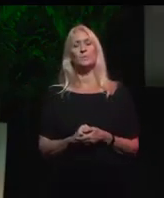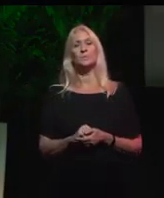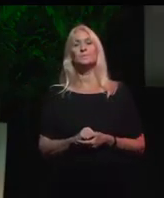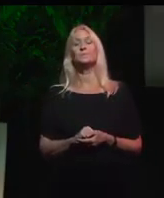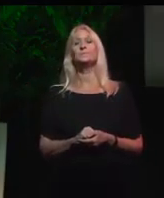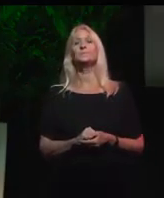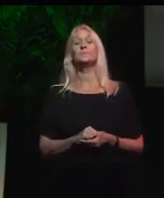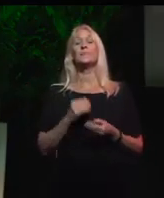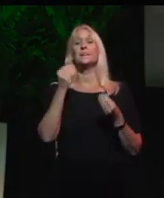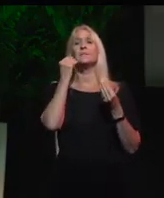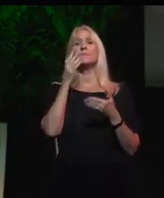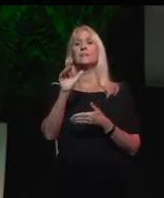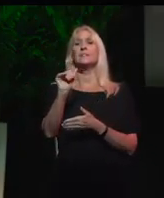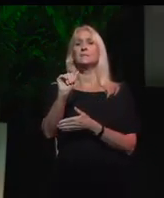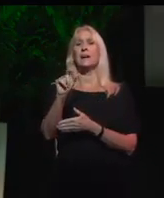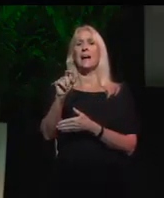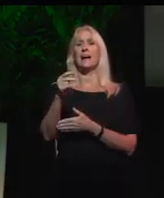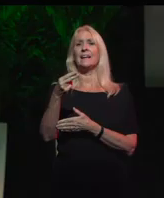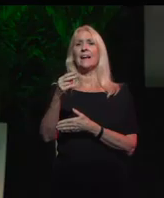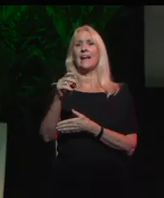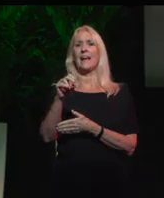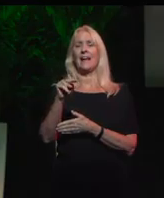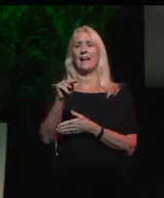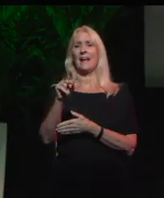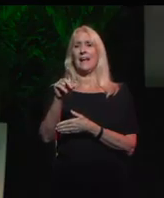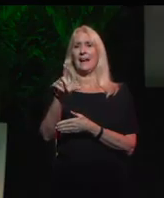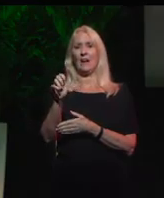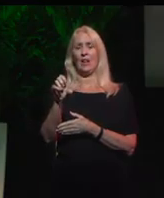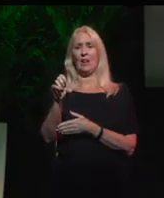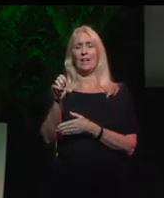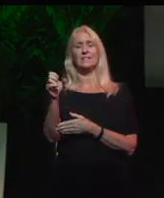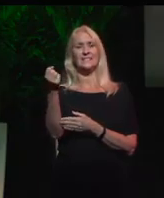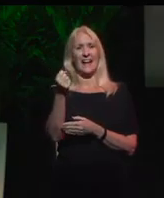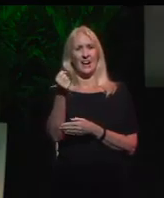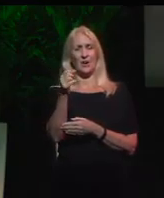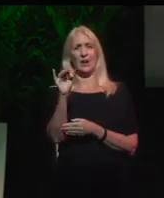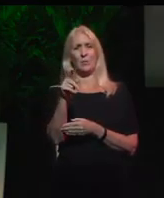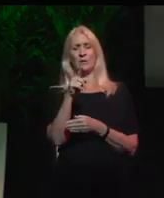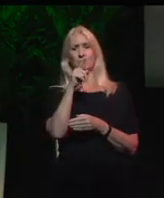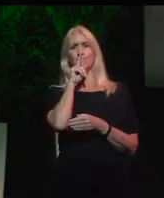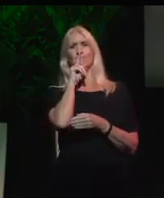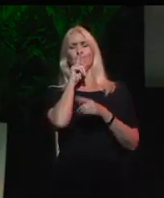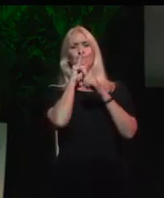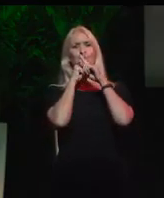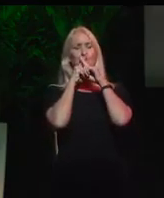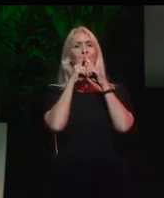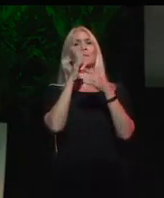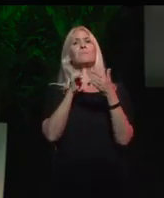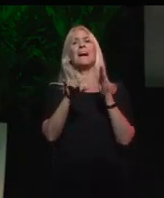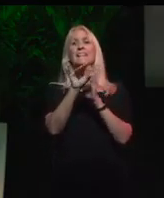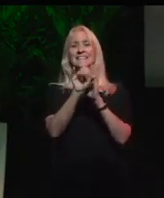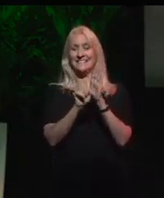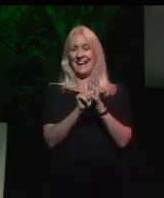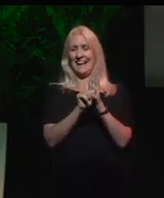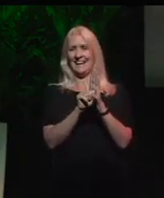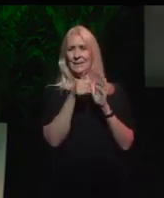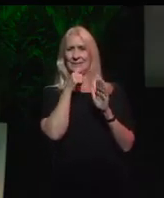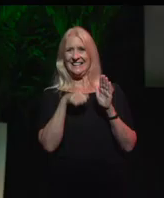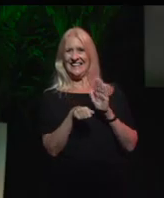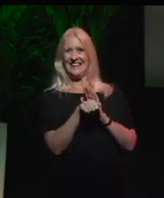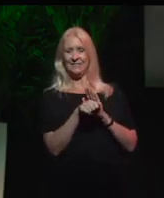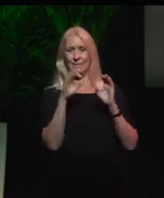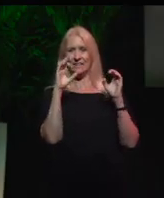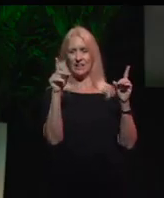Information about Axe Handle Saturday was effectively censored by the state and our education system for decades. No